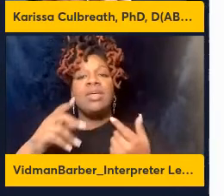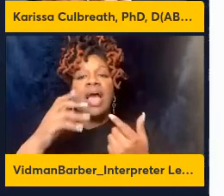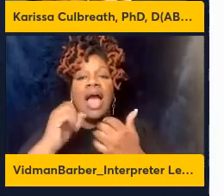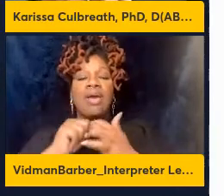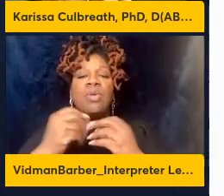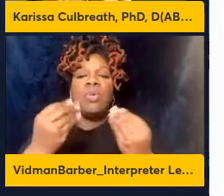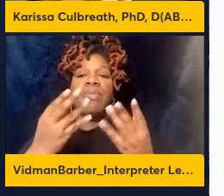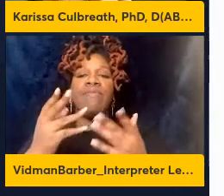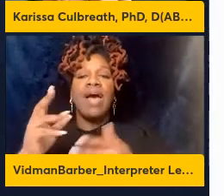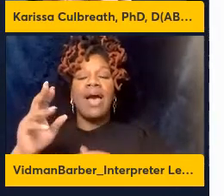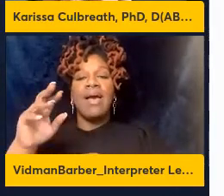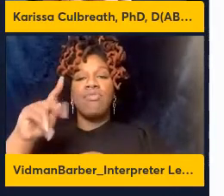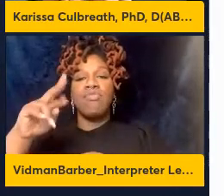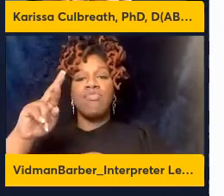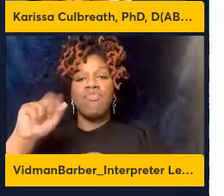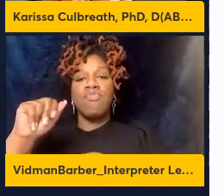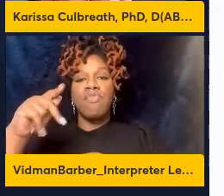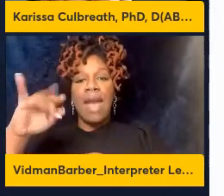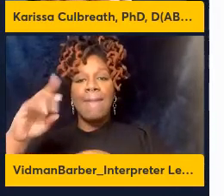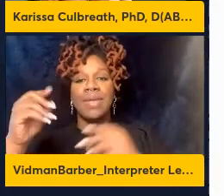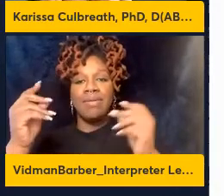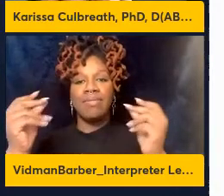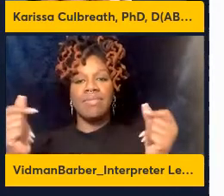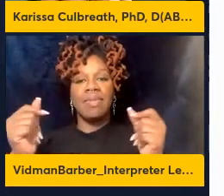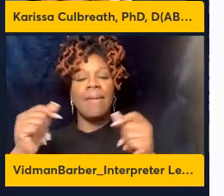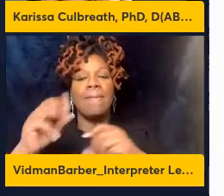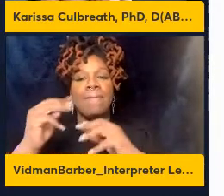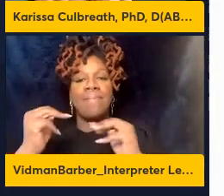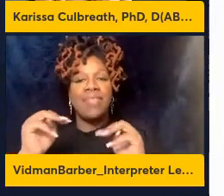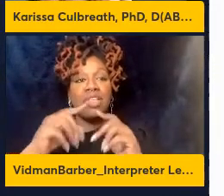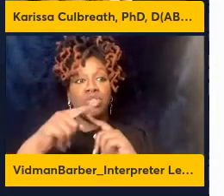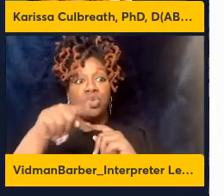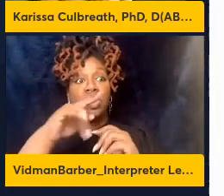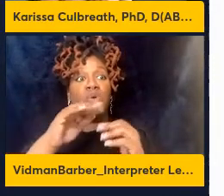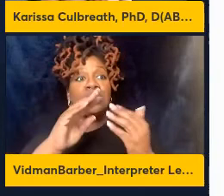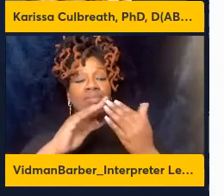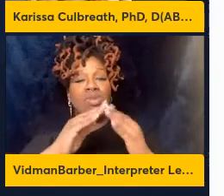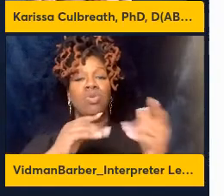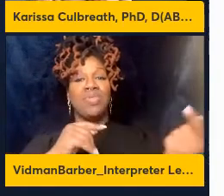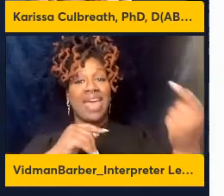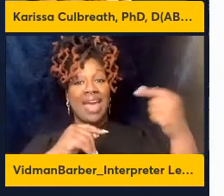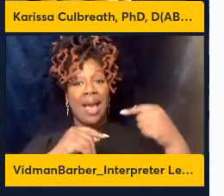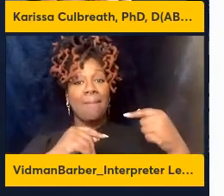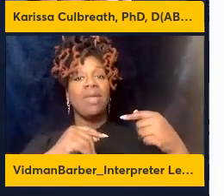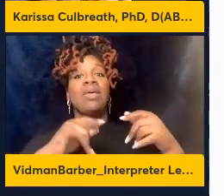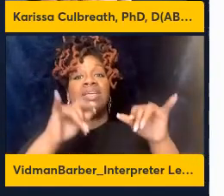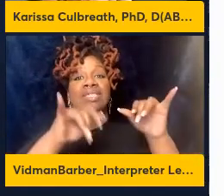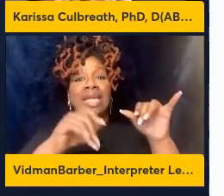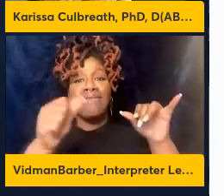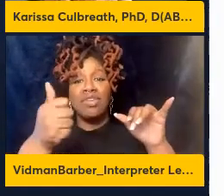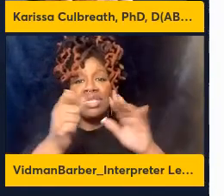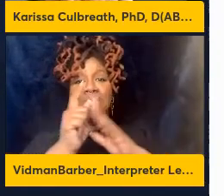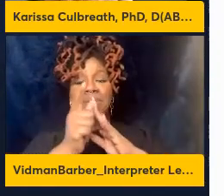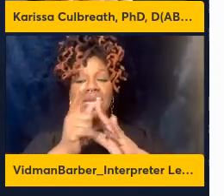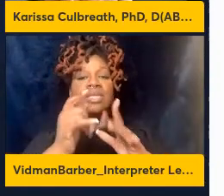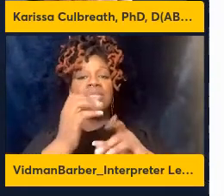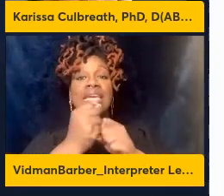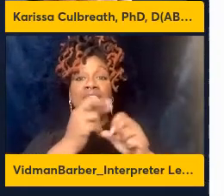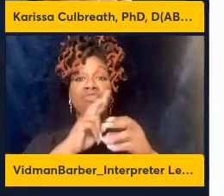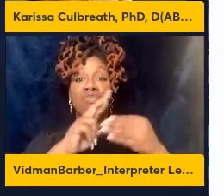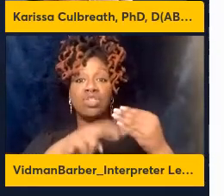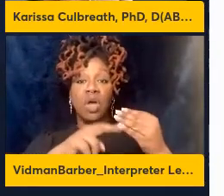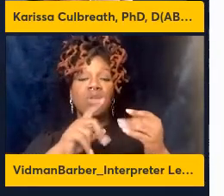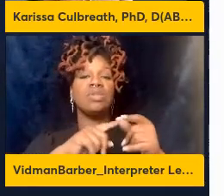methods to communities so that they come on site, they're there for 10 minutes, they get their result, and they can make